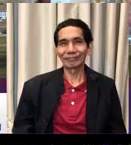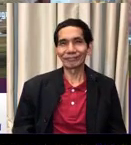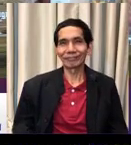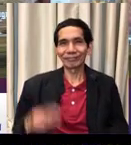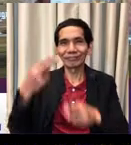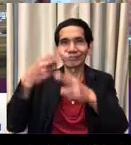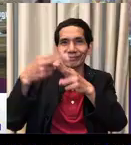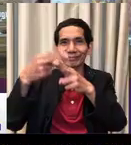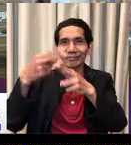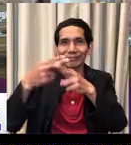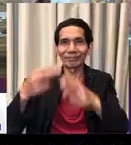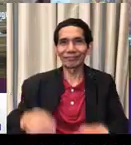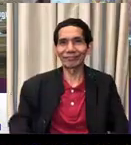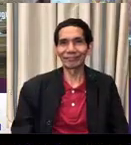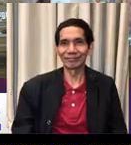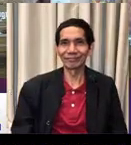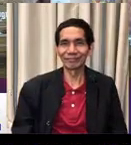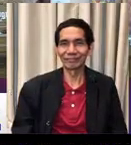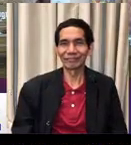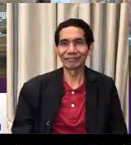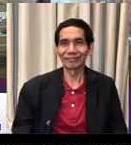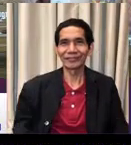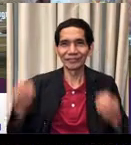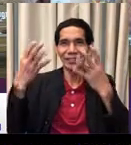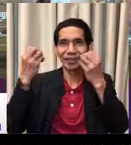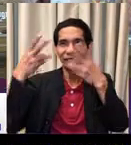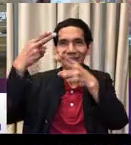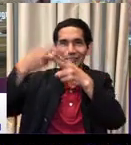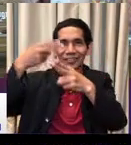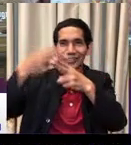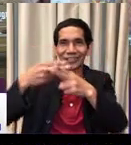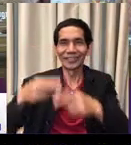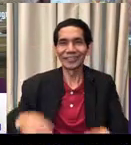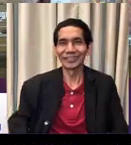Kay, Juliana, Mark, Christian,